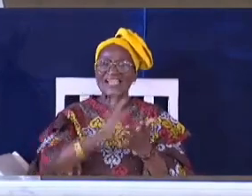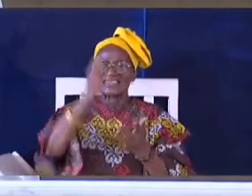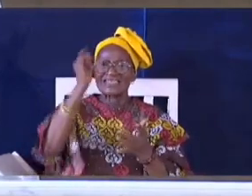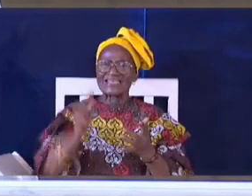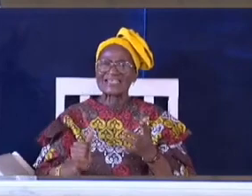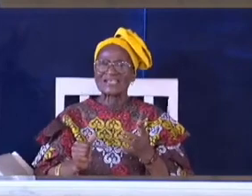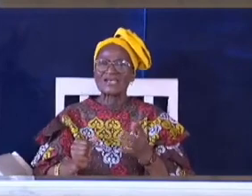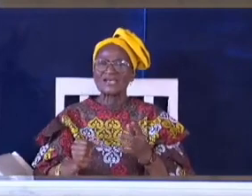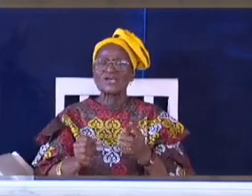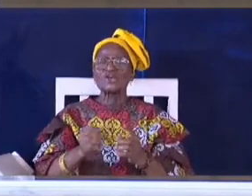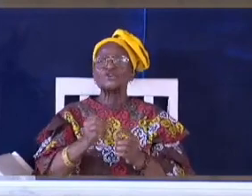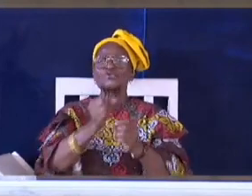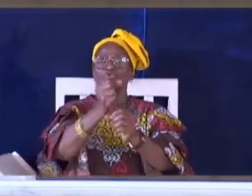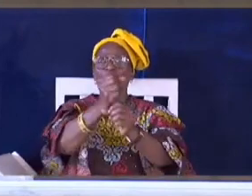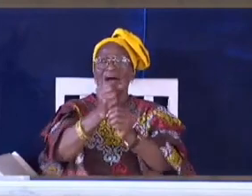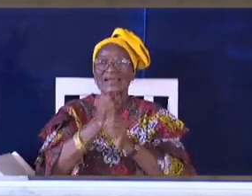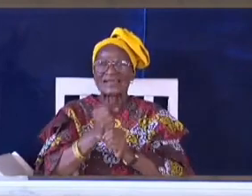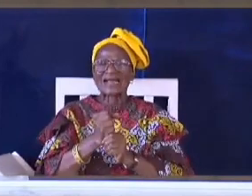supernatural